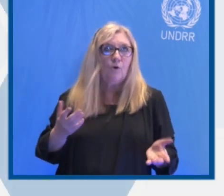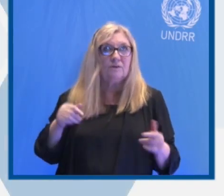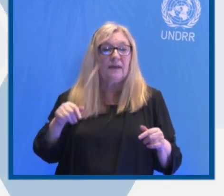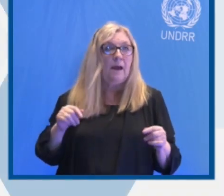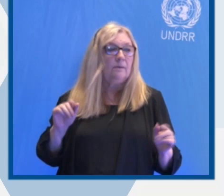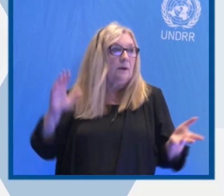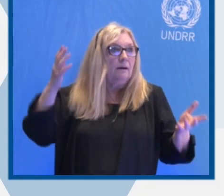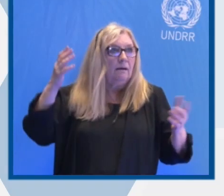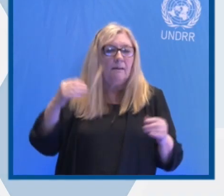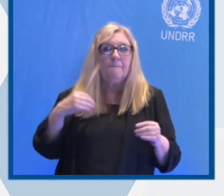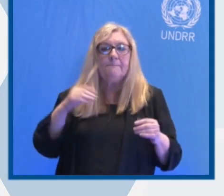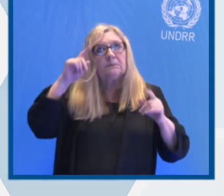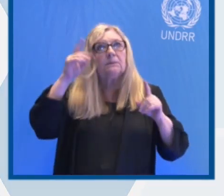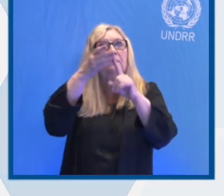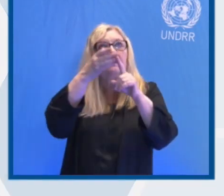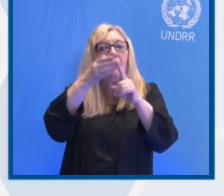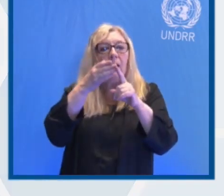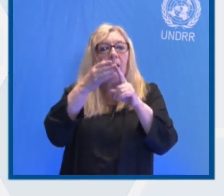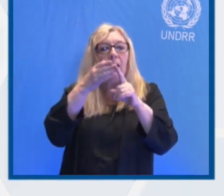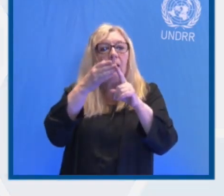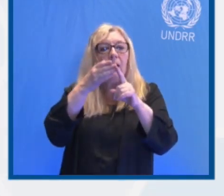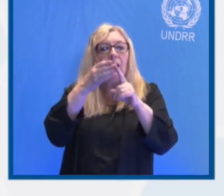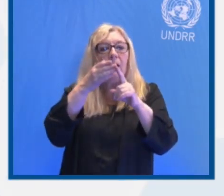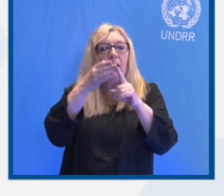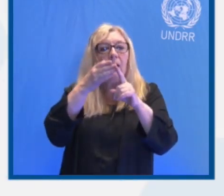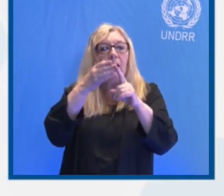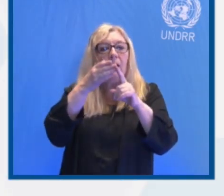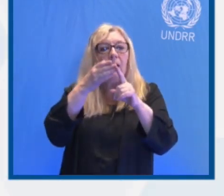build net zero assets, net zero capital.